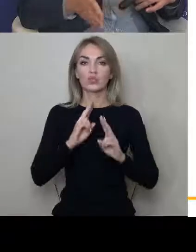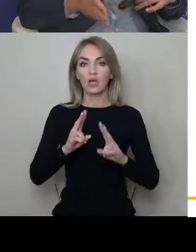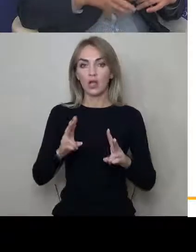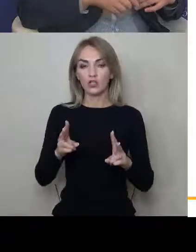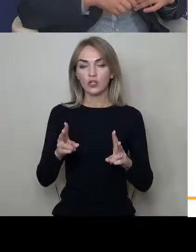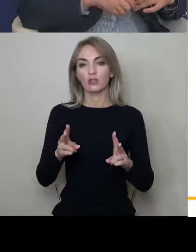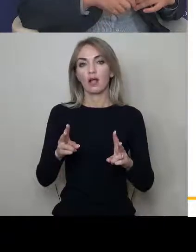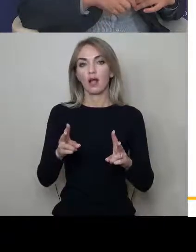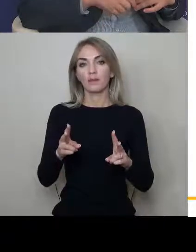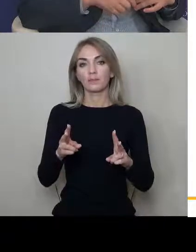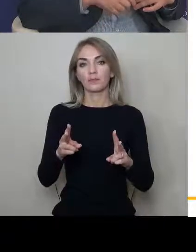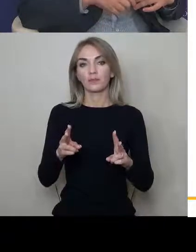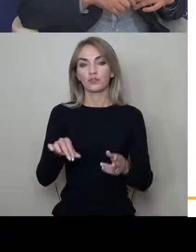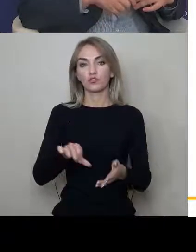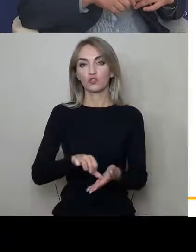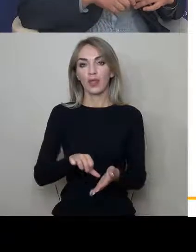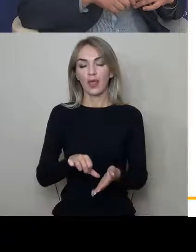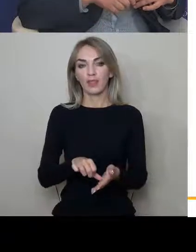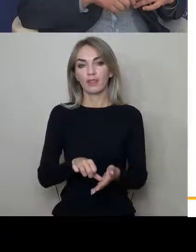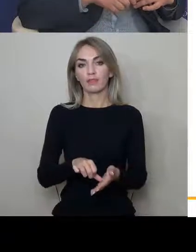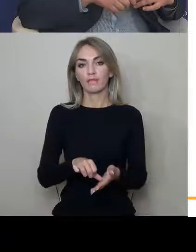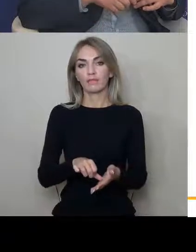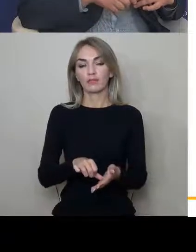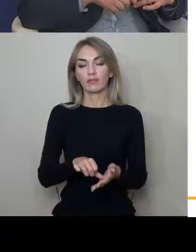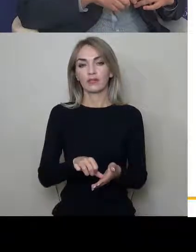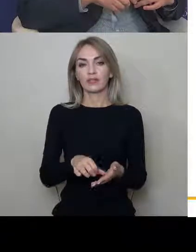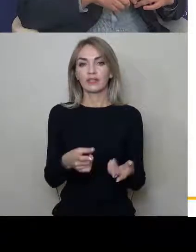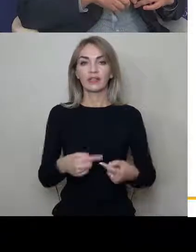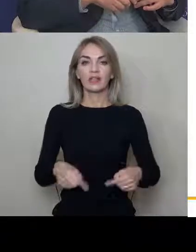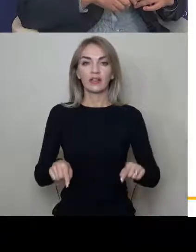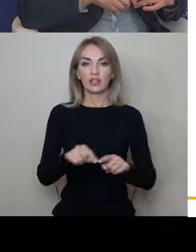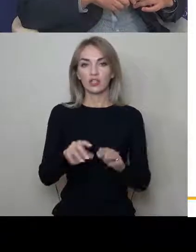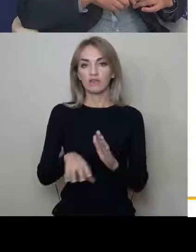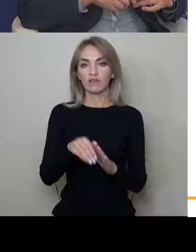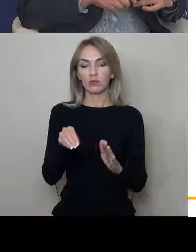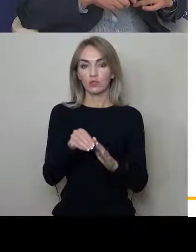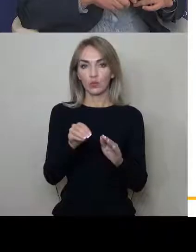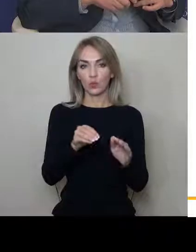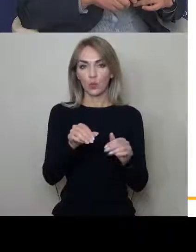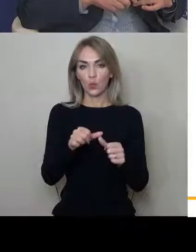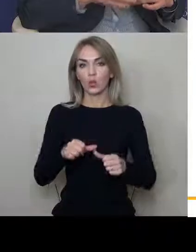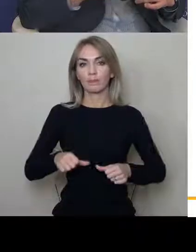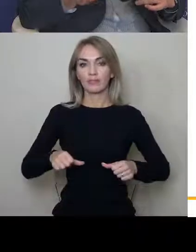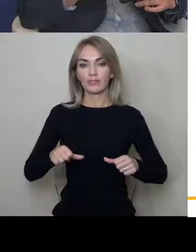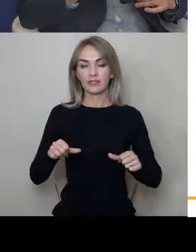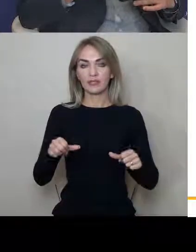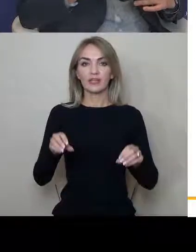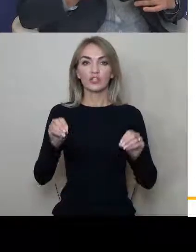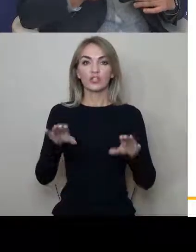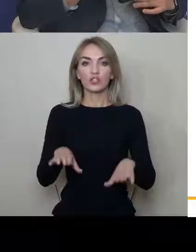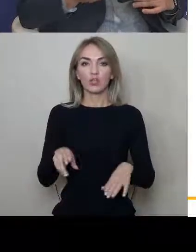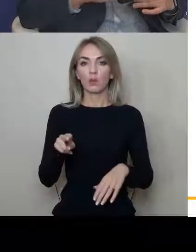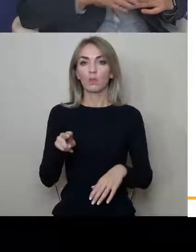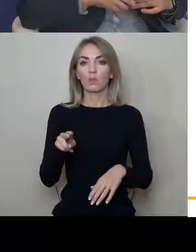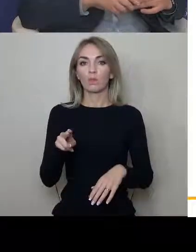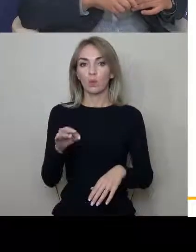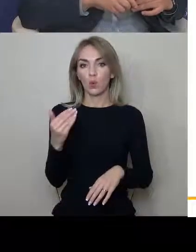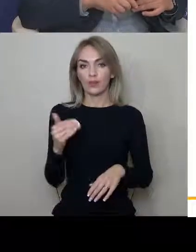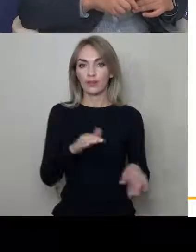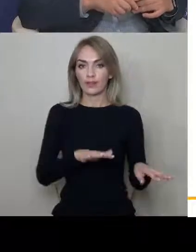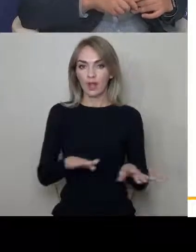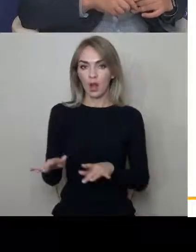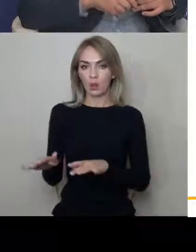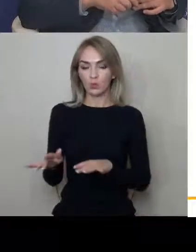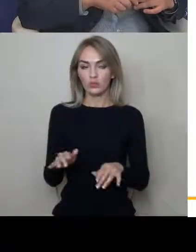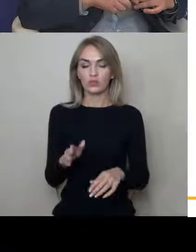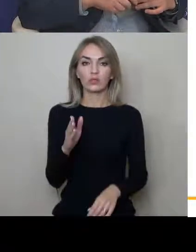establishing the results or contesting the results, decisions, action or